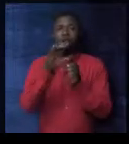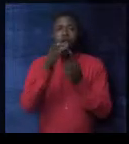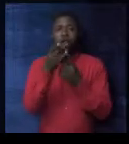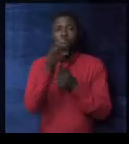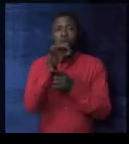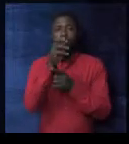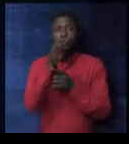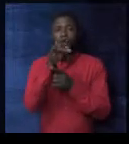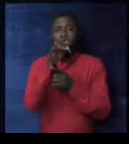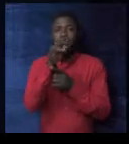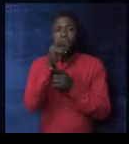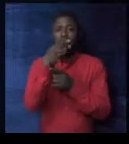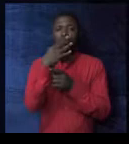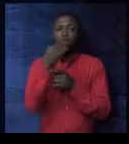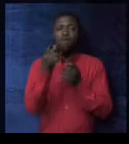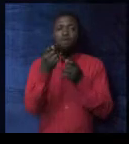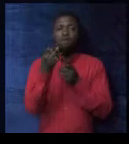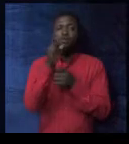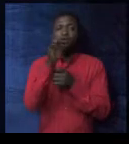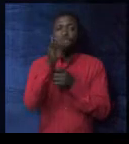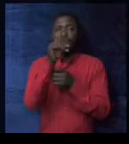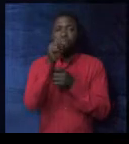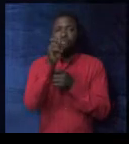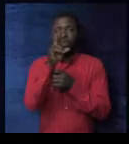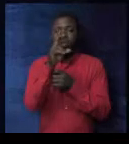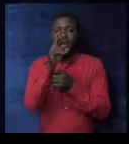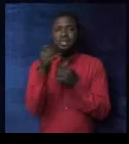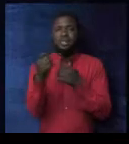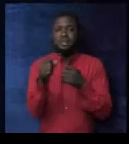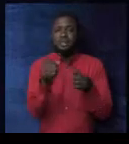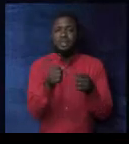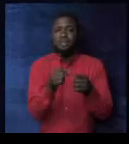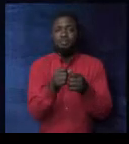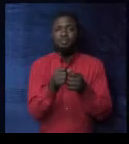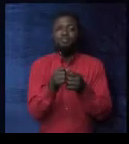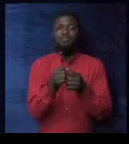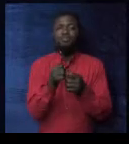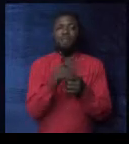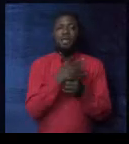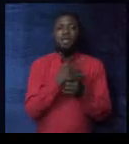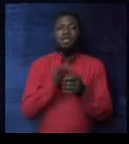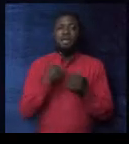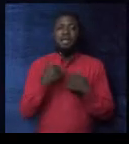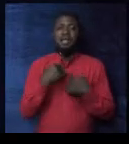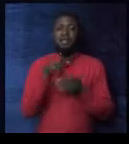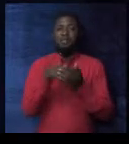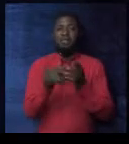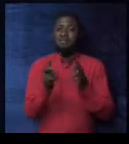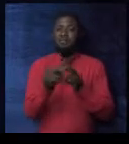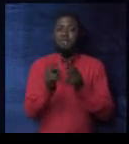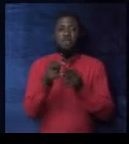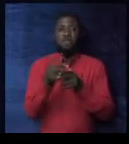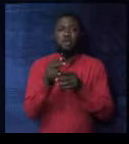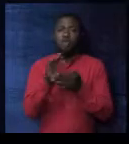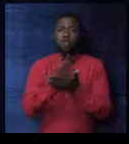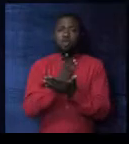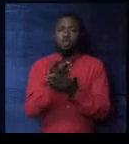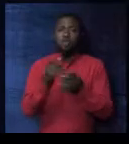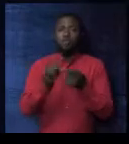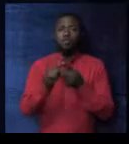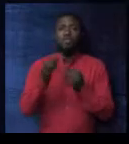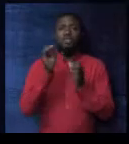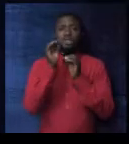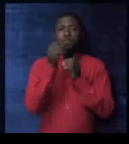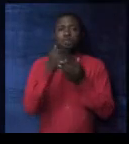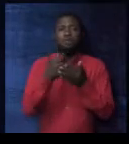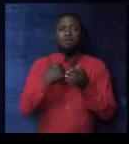the components of solar system. Now I have this very short song to teach